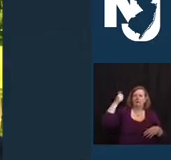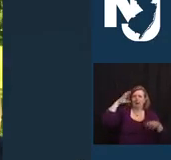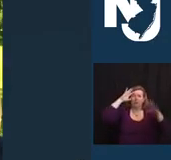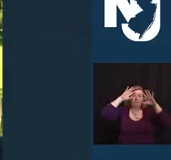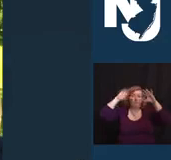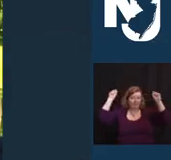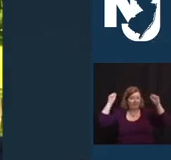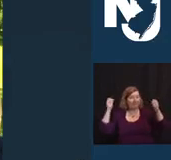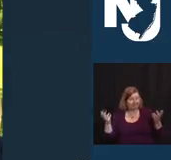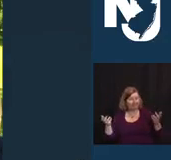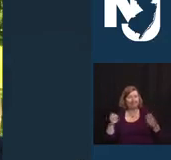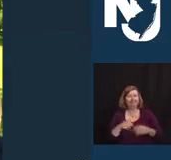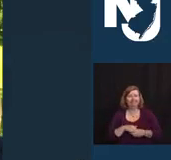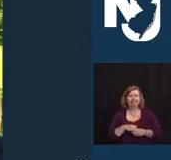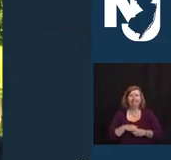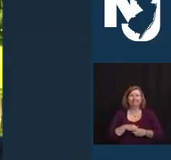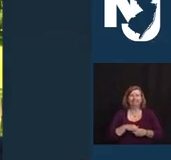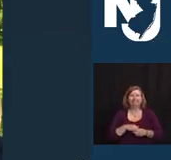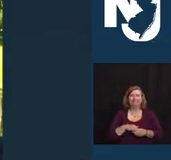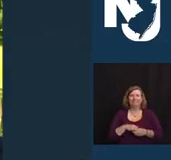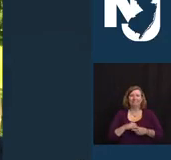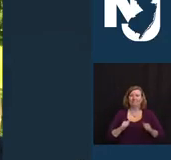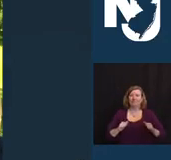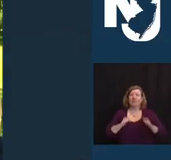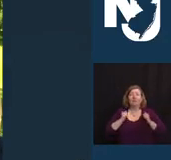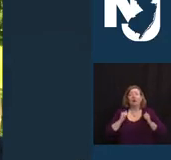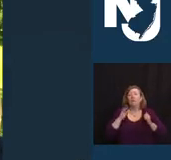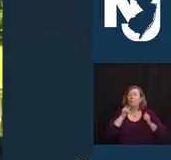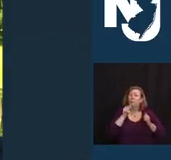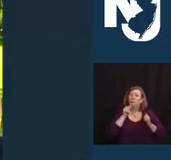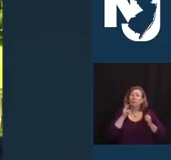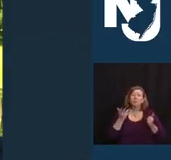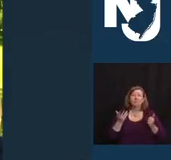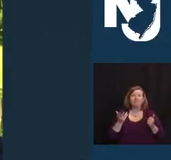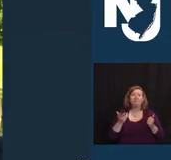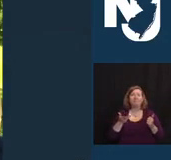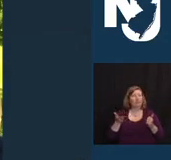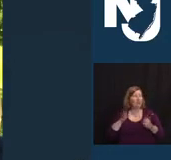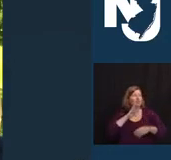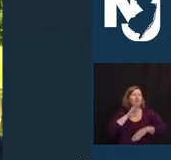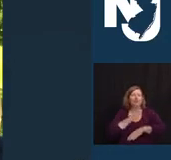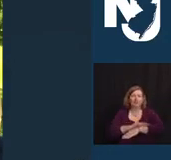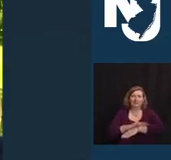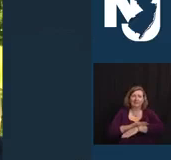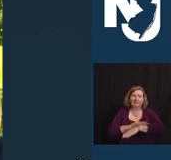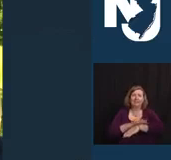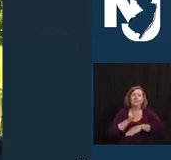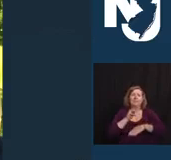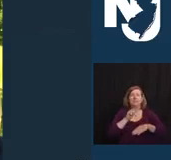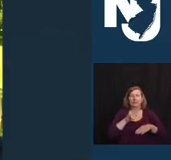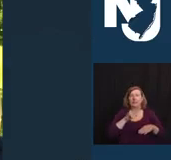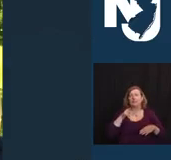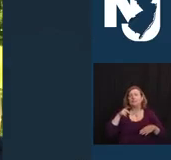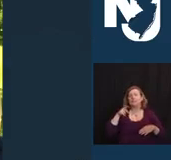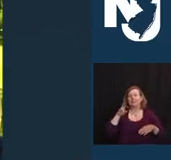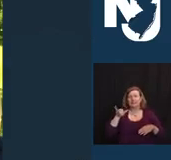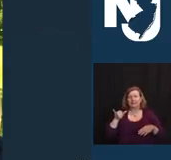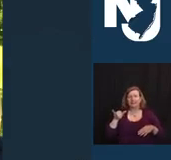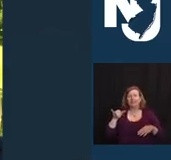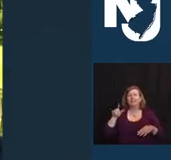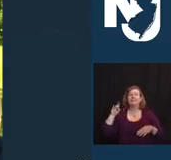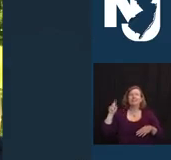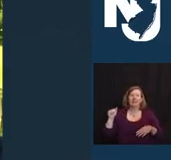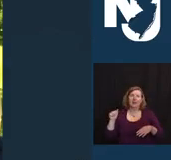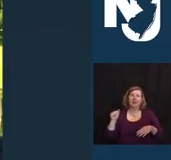John is survived by the 4 ladies standing behind him: his daughters Cindy, Penny, Linda, and Katie, and their